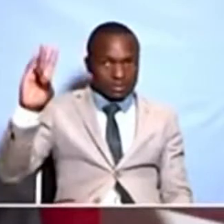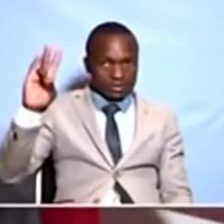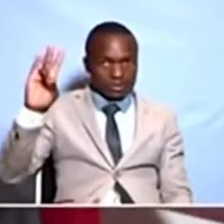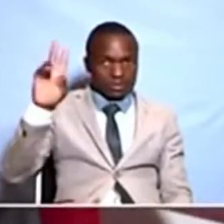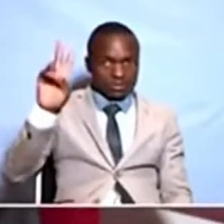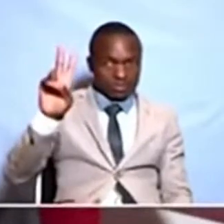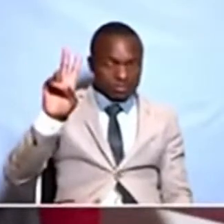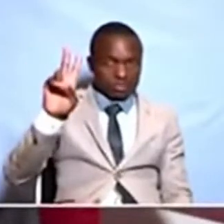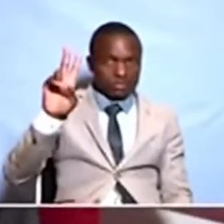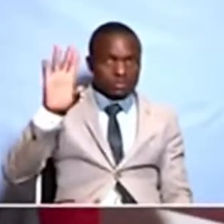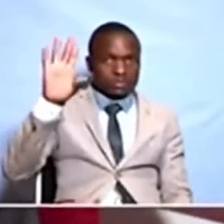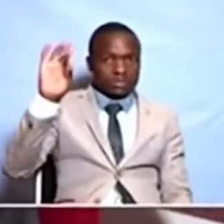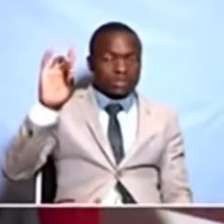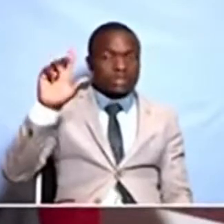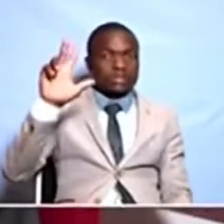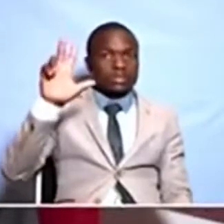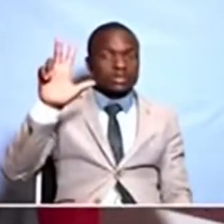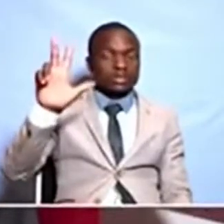0772